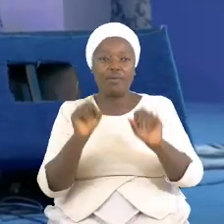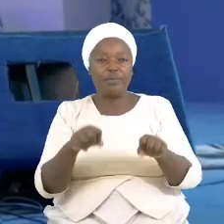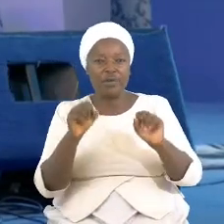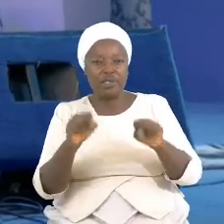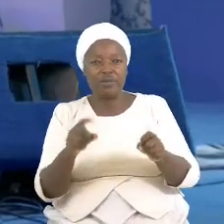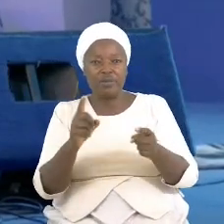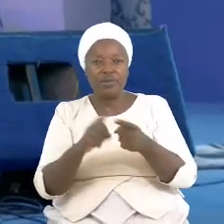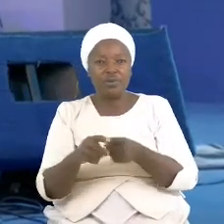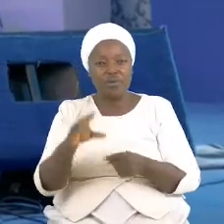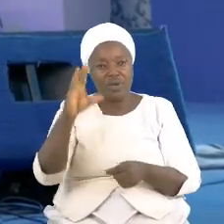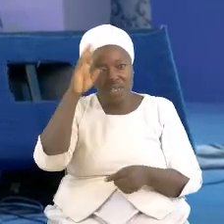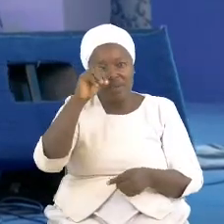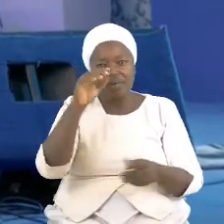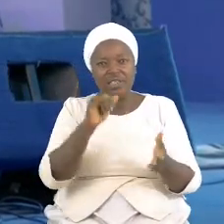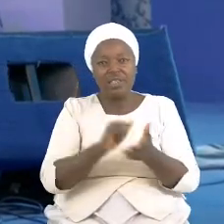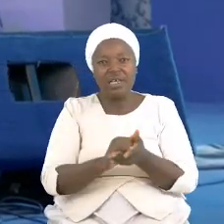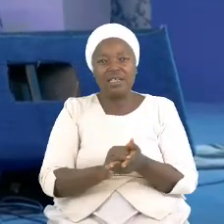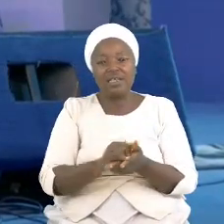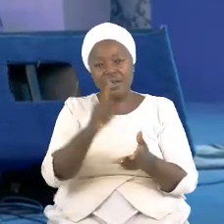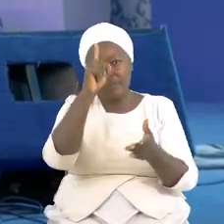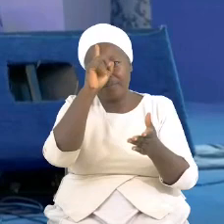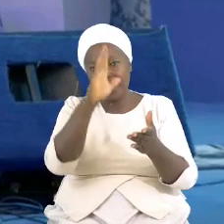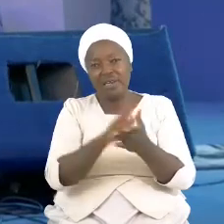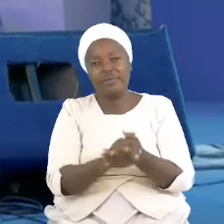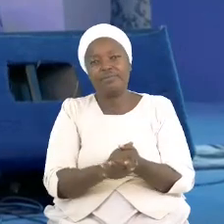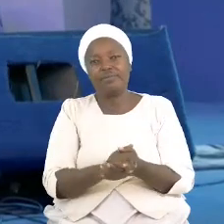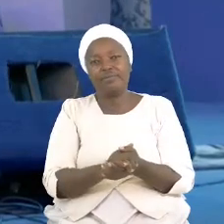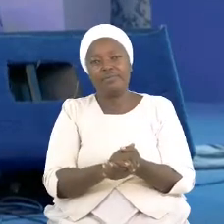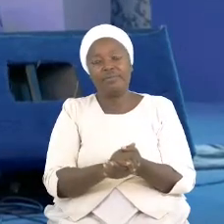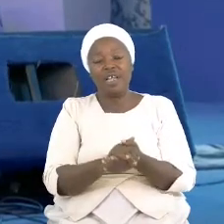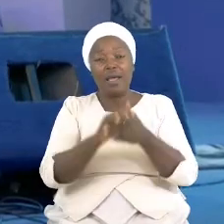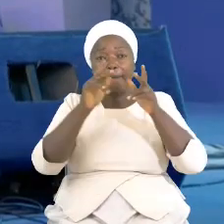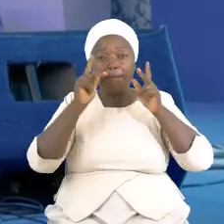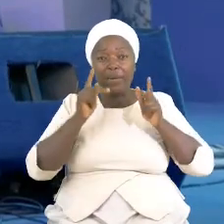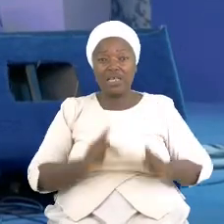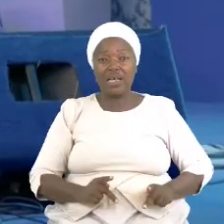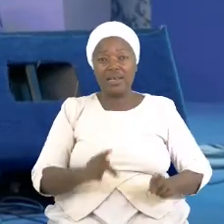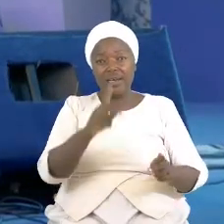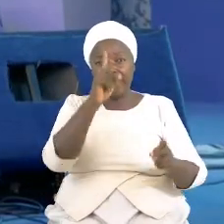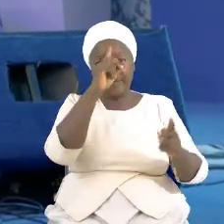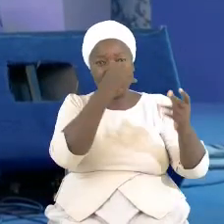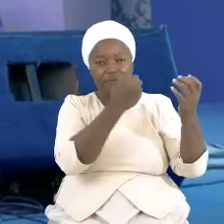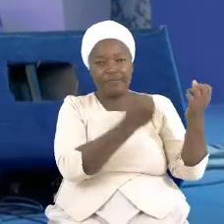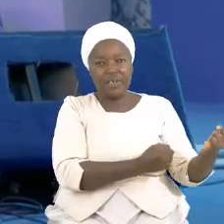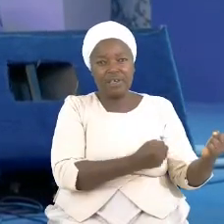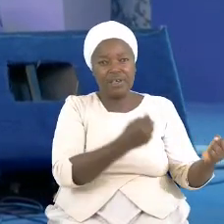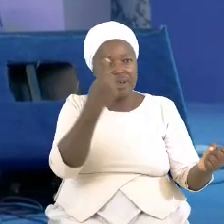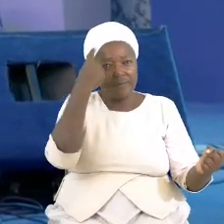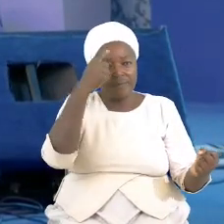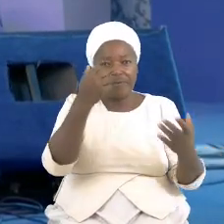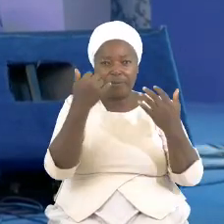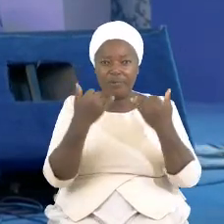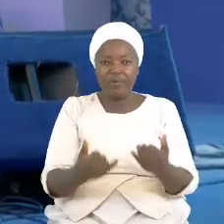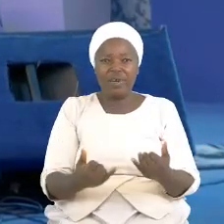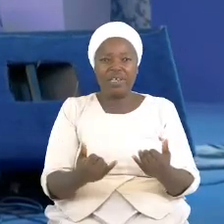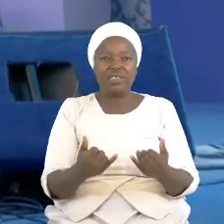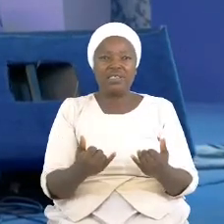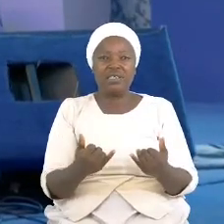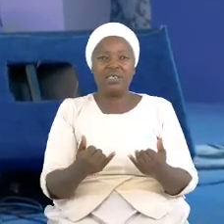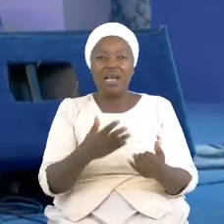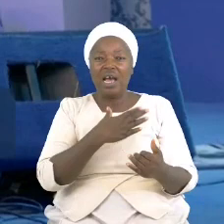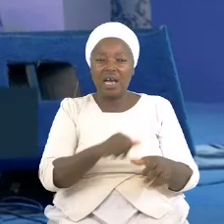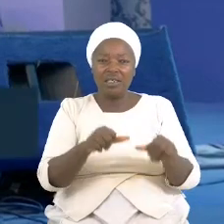him that believeth. Personal faith for present and